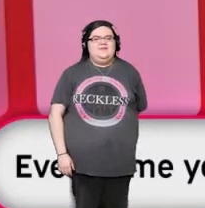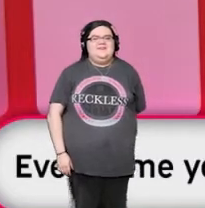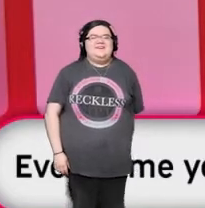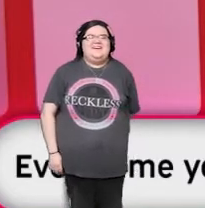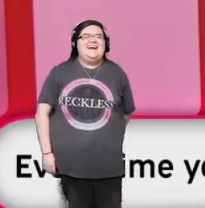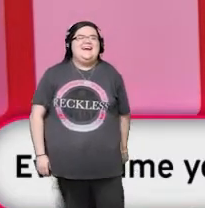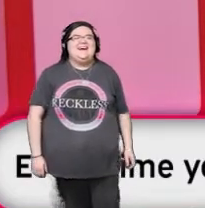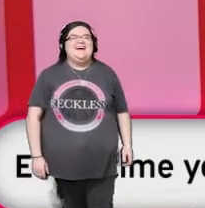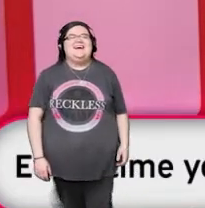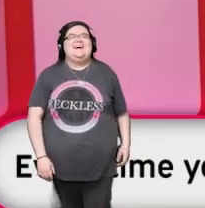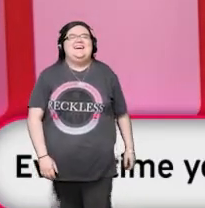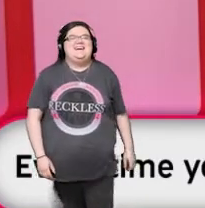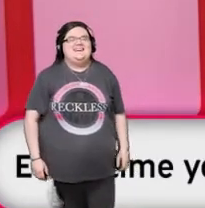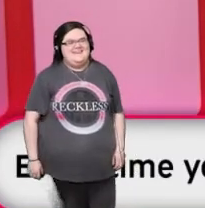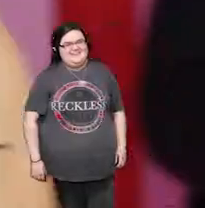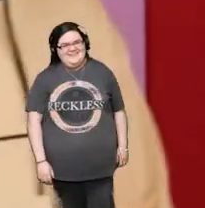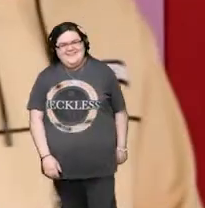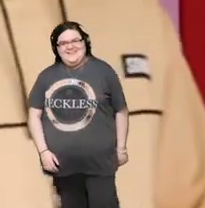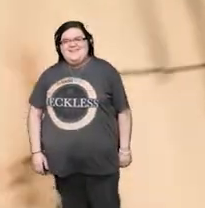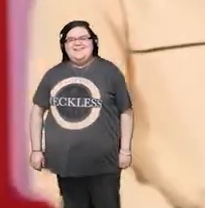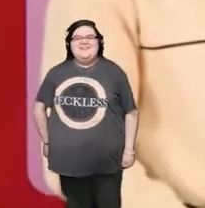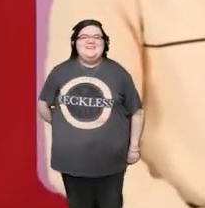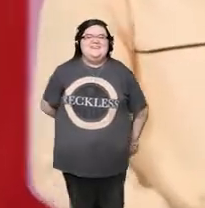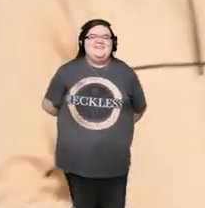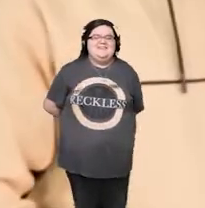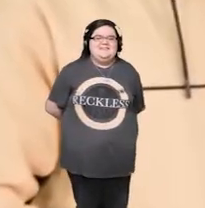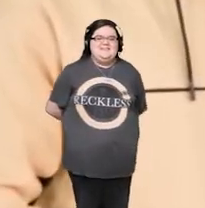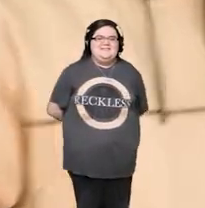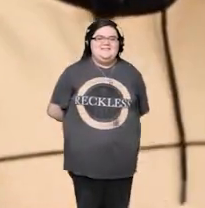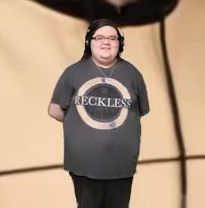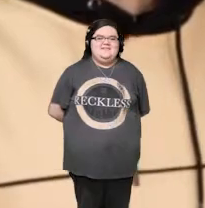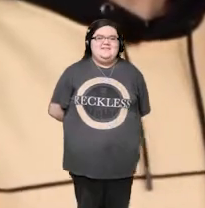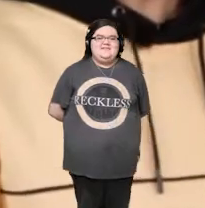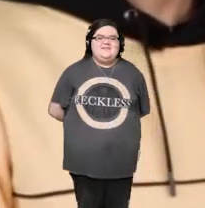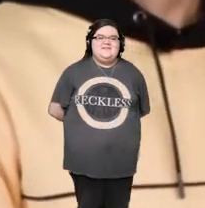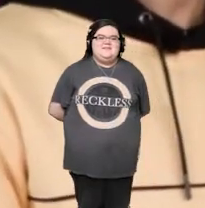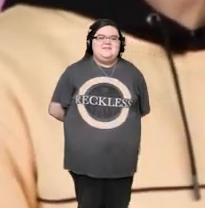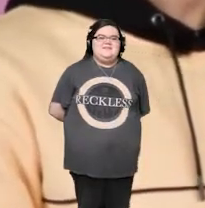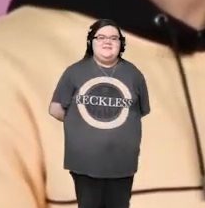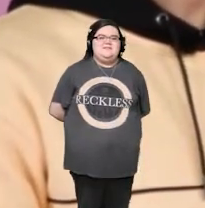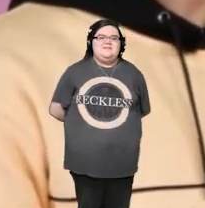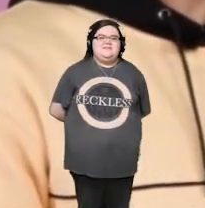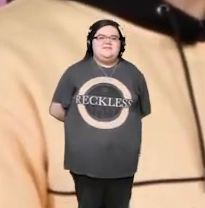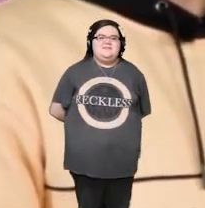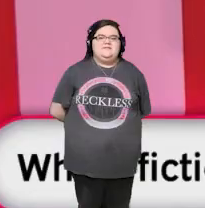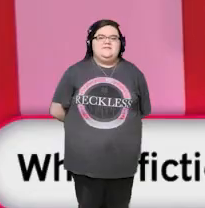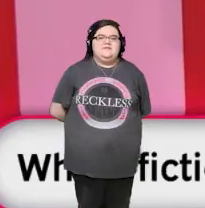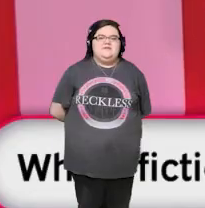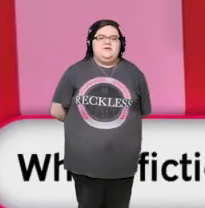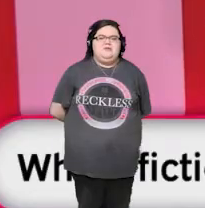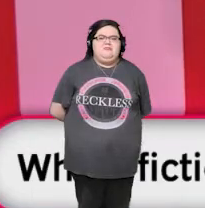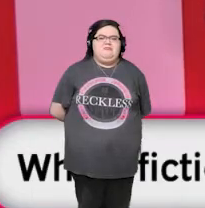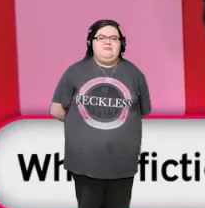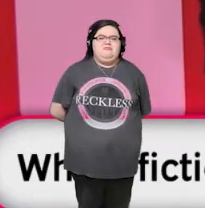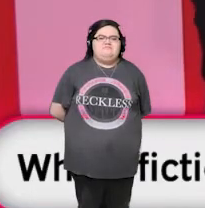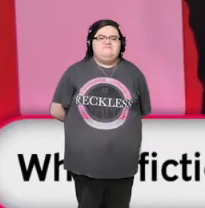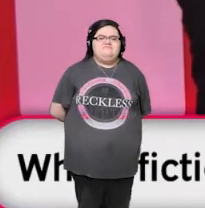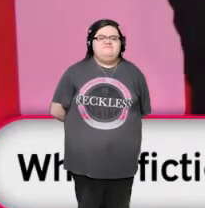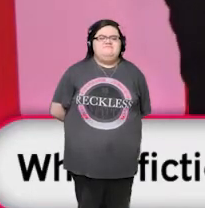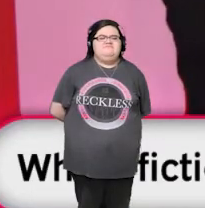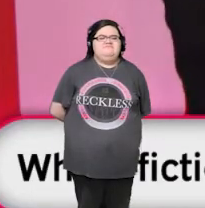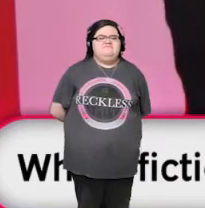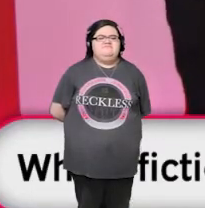Well, it's collateral. I fuck it. Genocide. Which fictional character would you love to beat the shit out of? Oh,